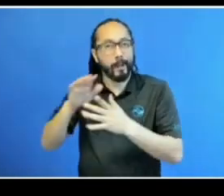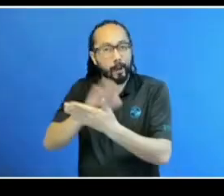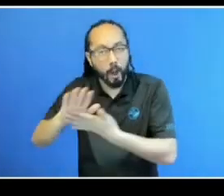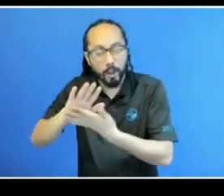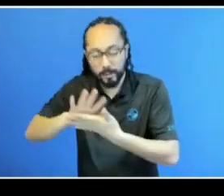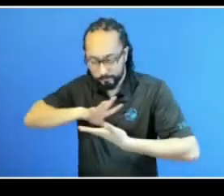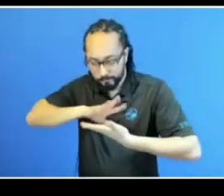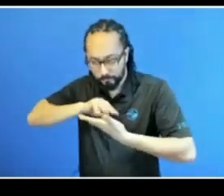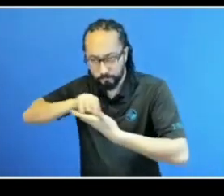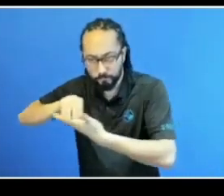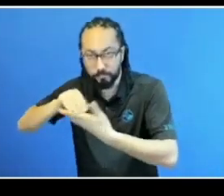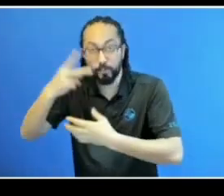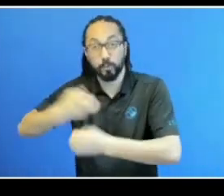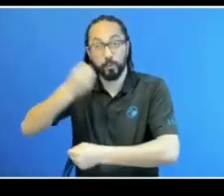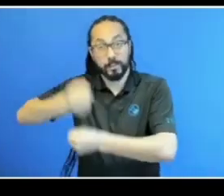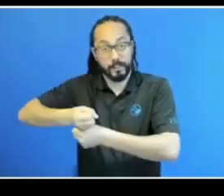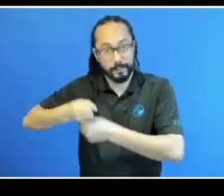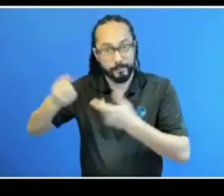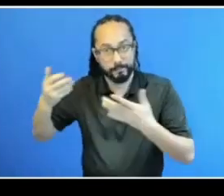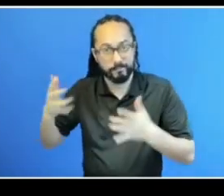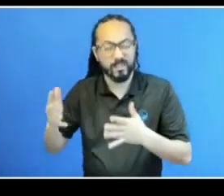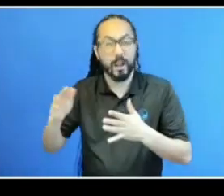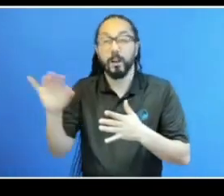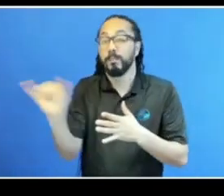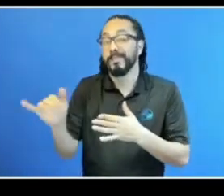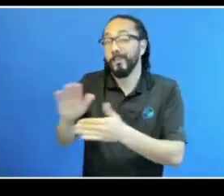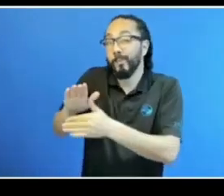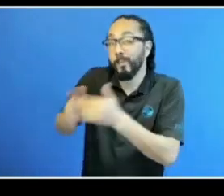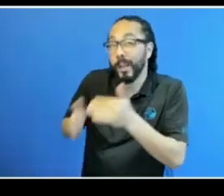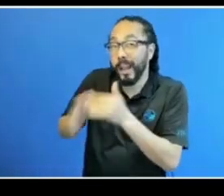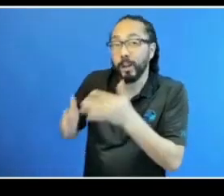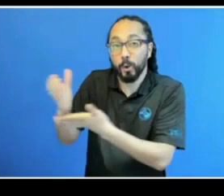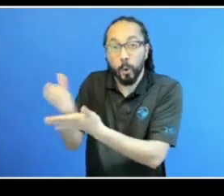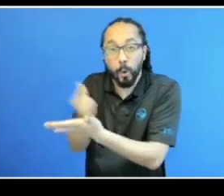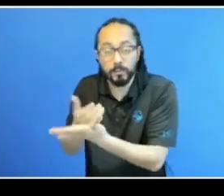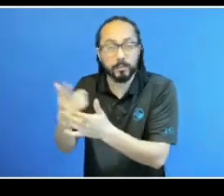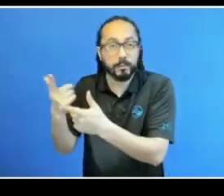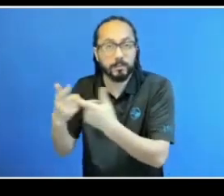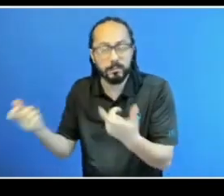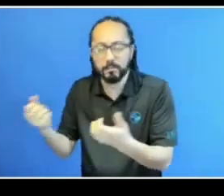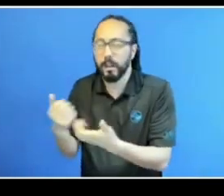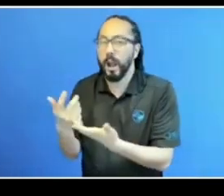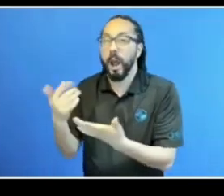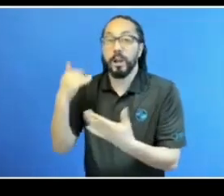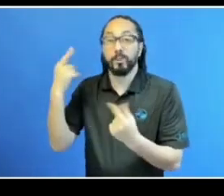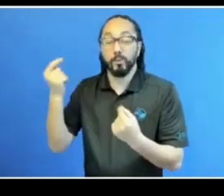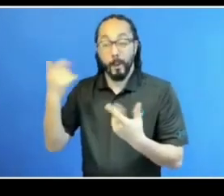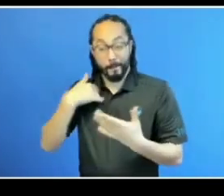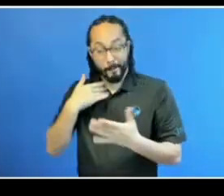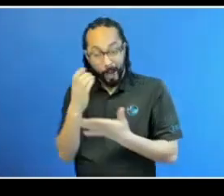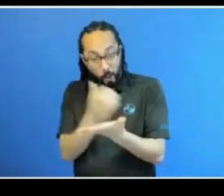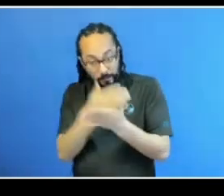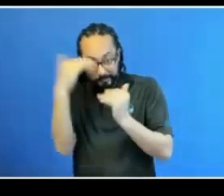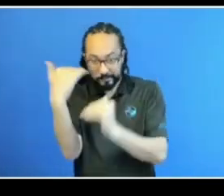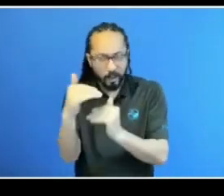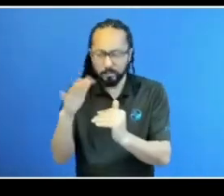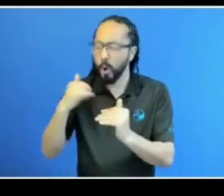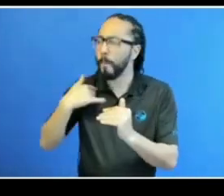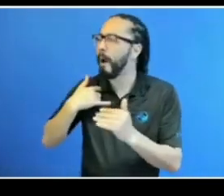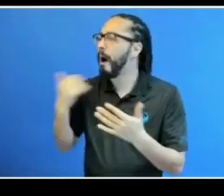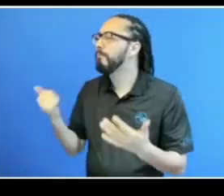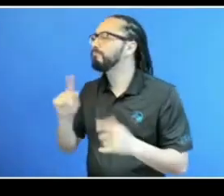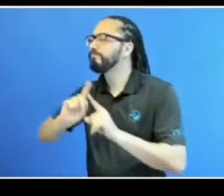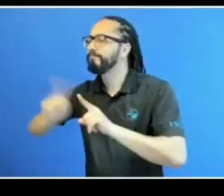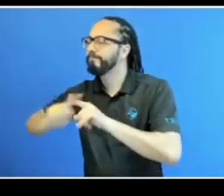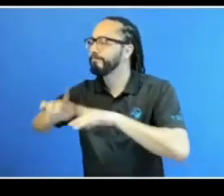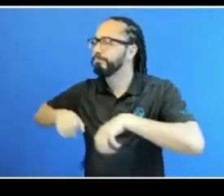years. Everything they offered on the weekend or, you know, over and above, I signed up for. I just tried